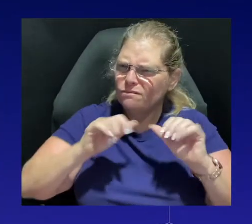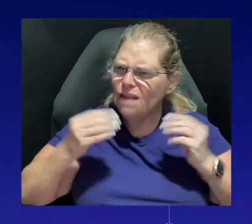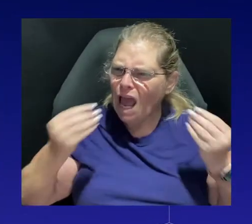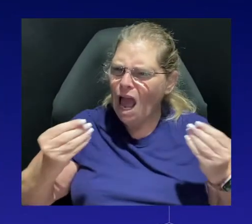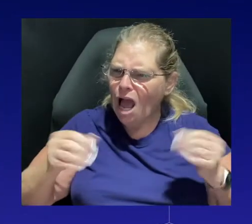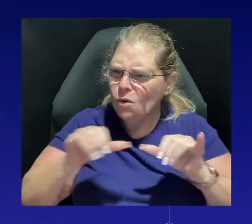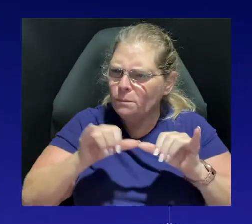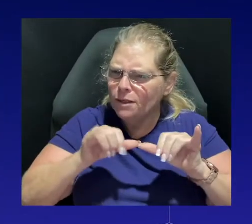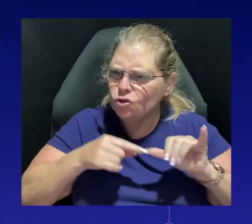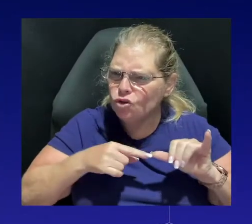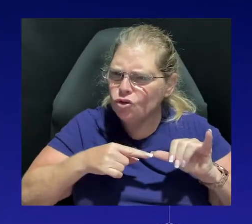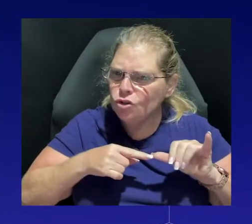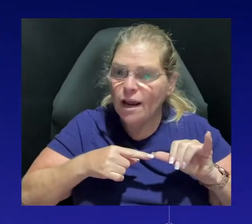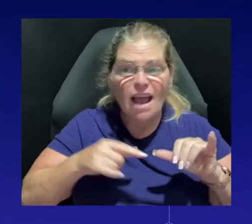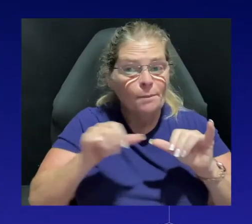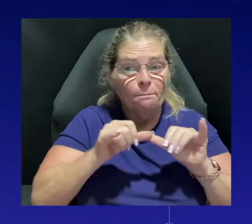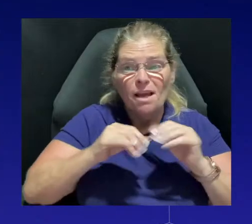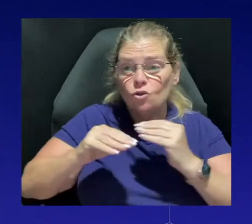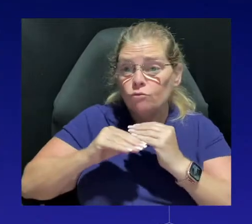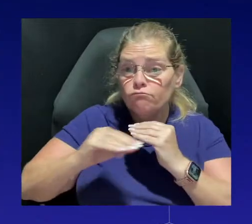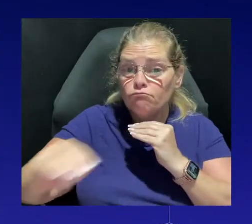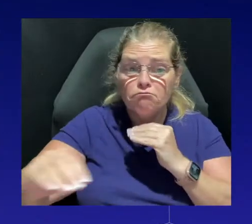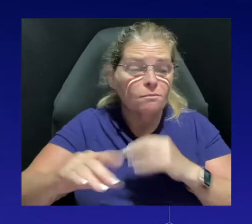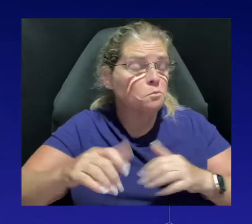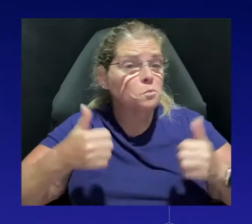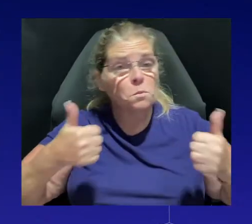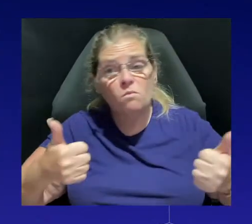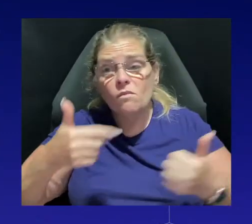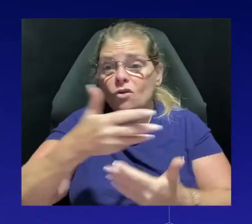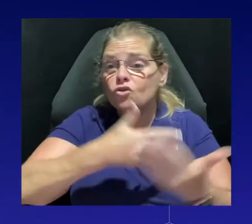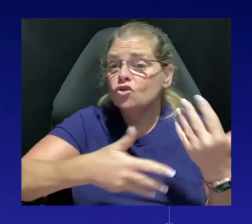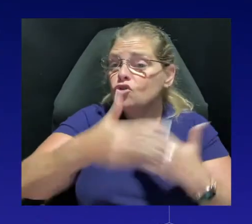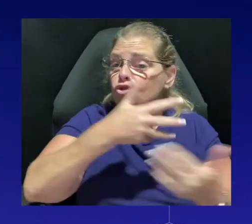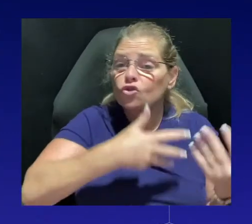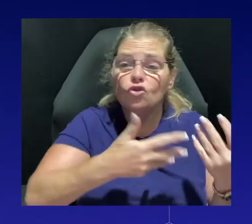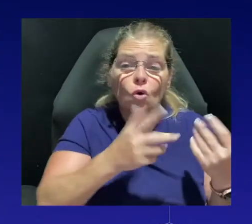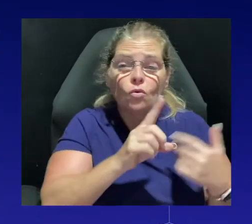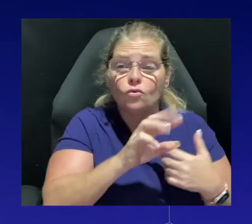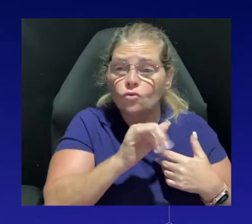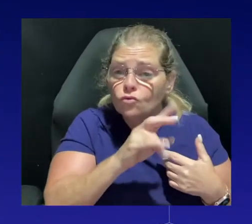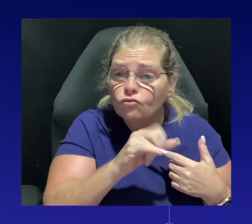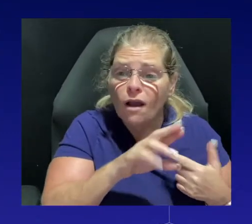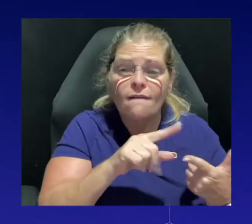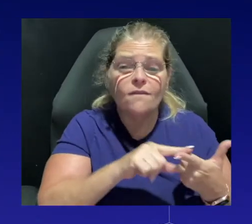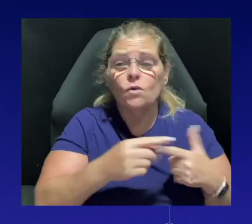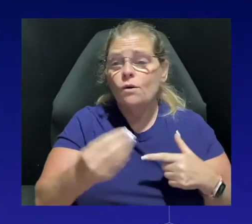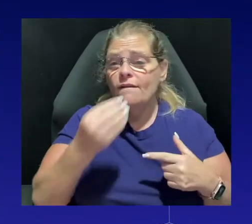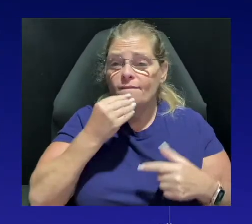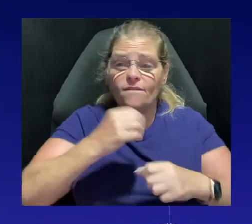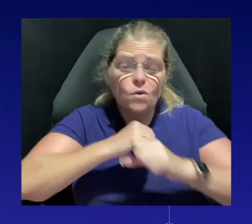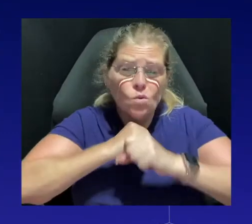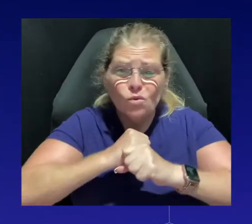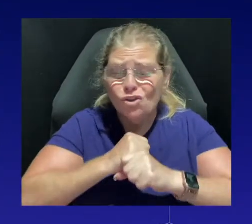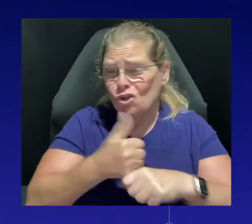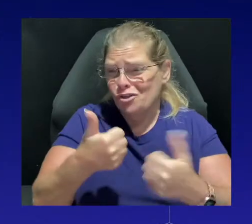Because great that social drivers or food security is going to become more incorporated